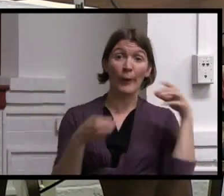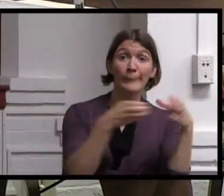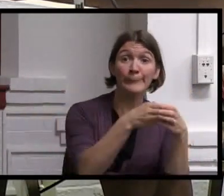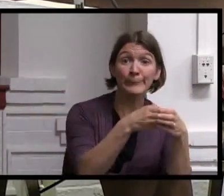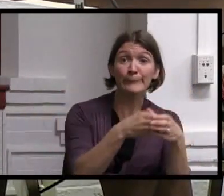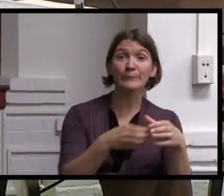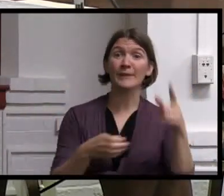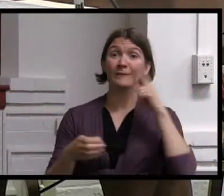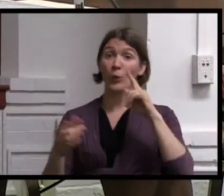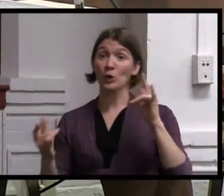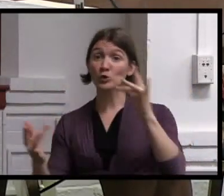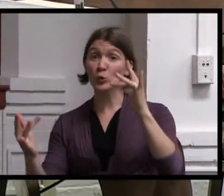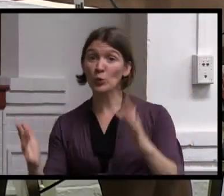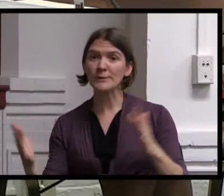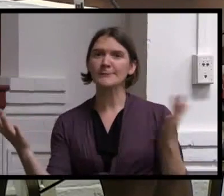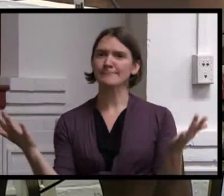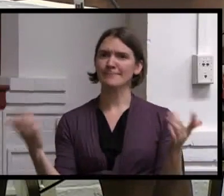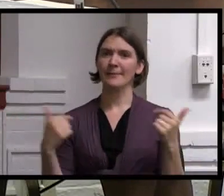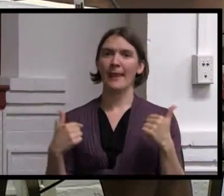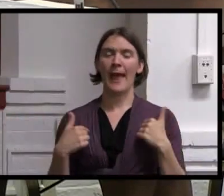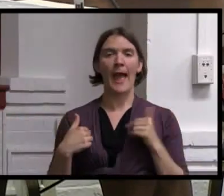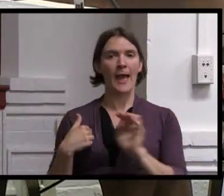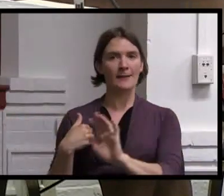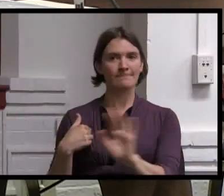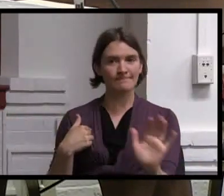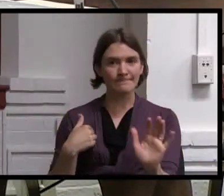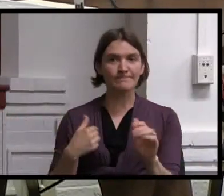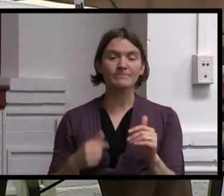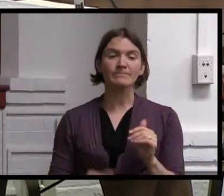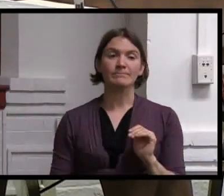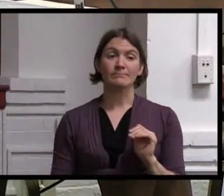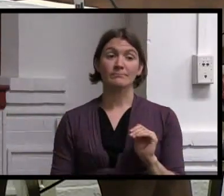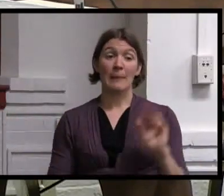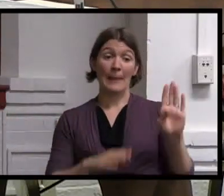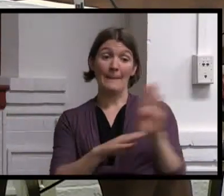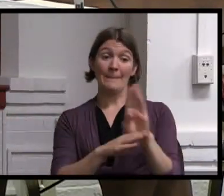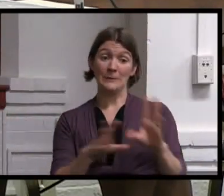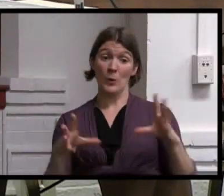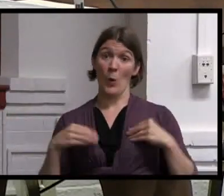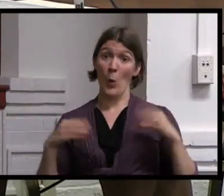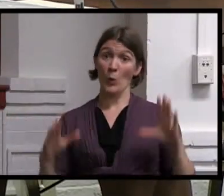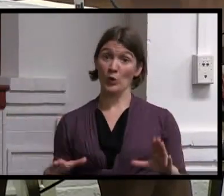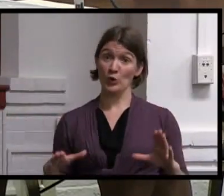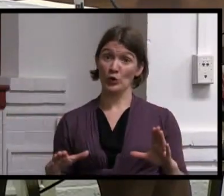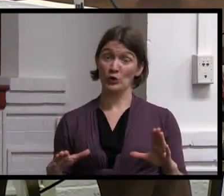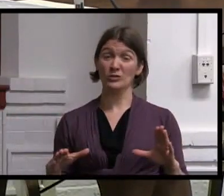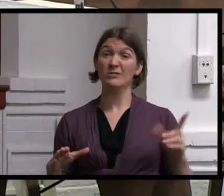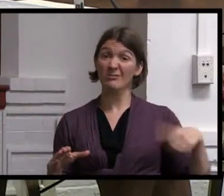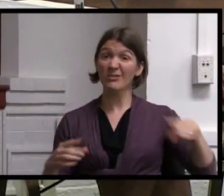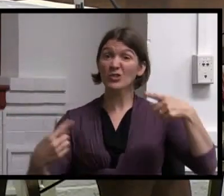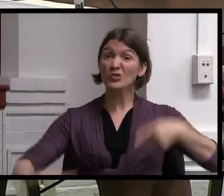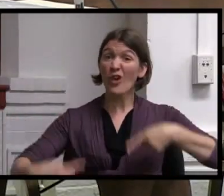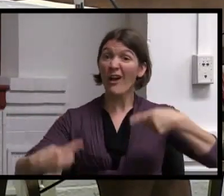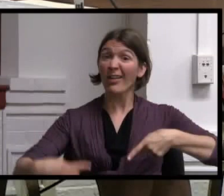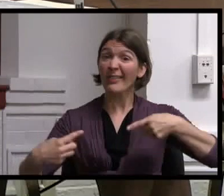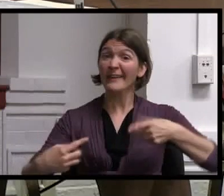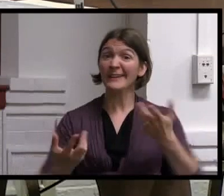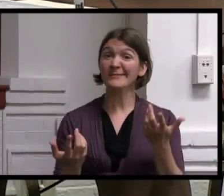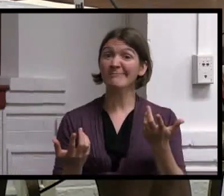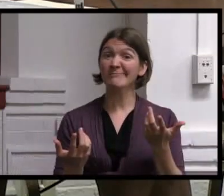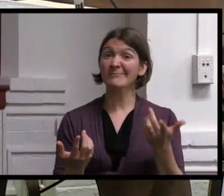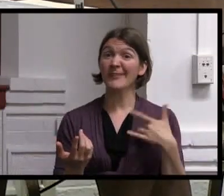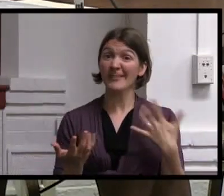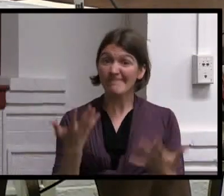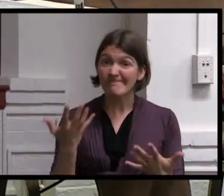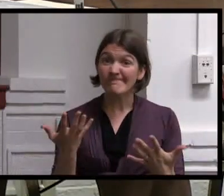to be very clear that our merchants are struggling. And our